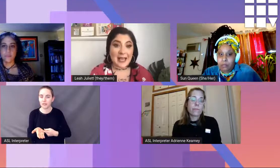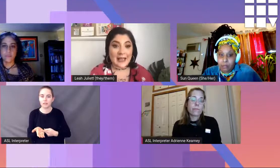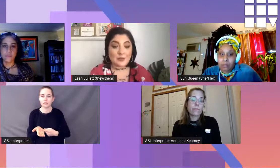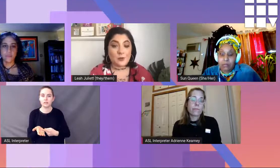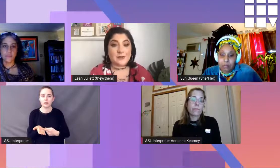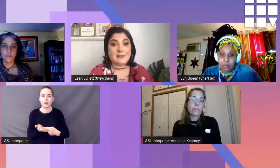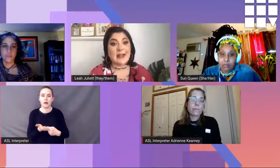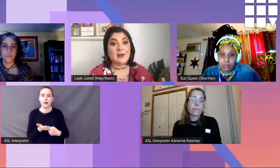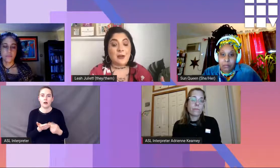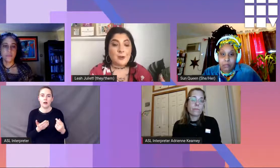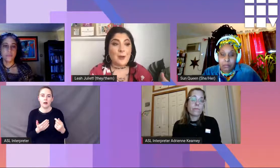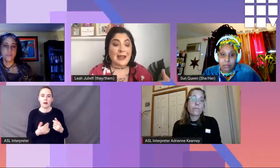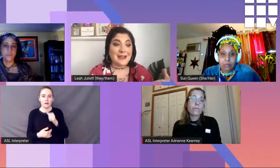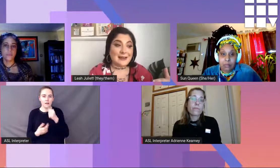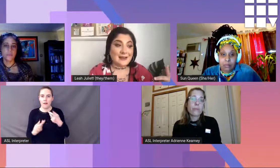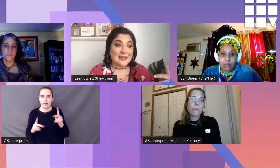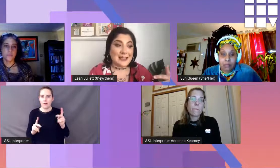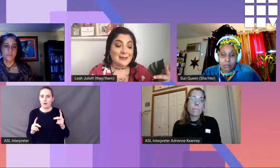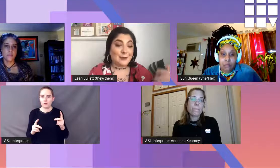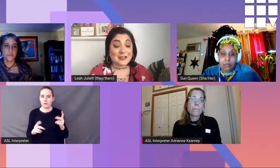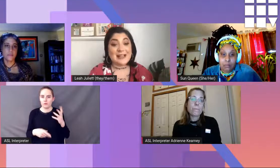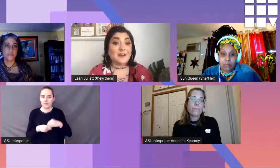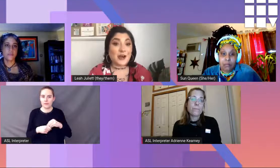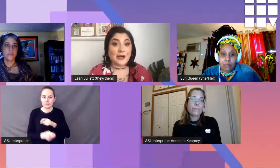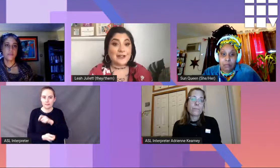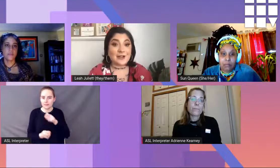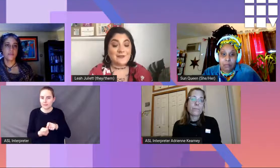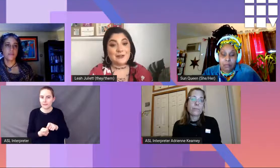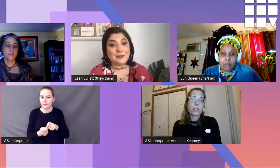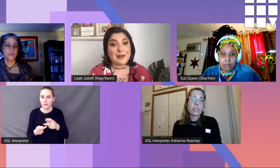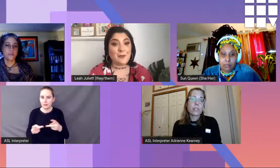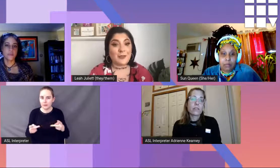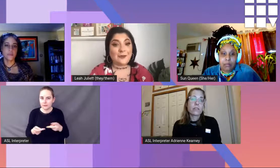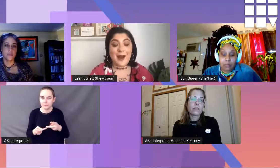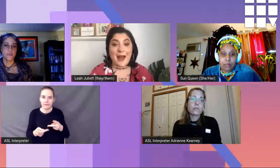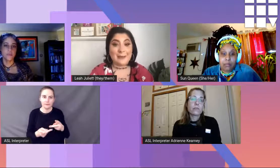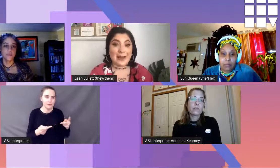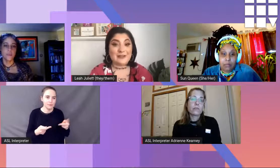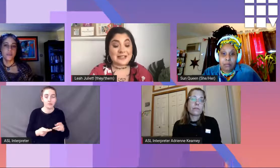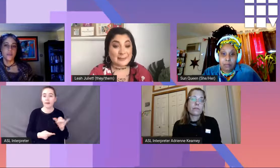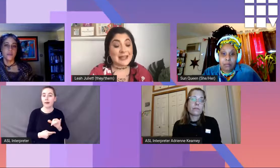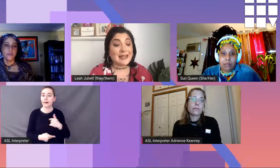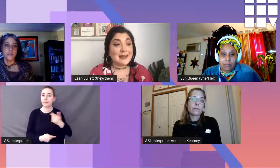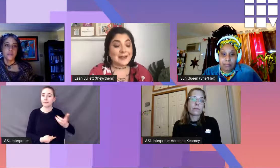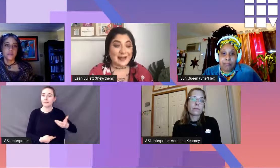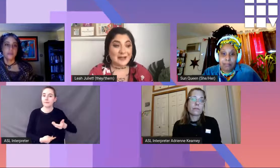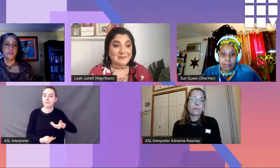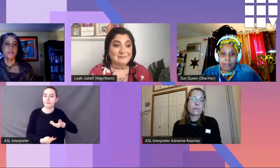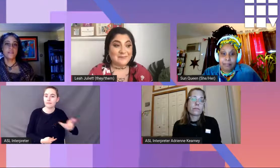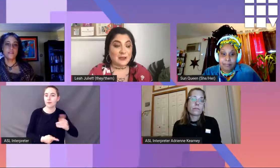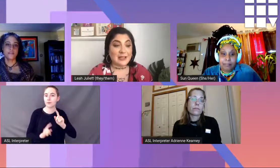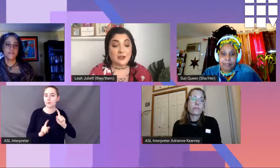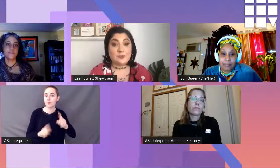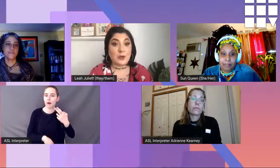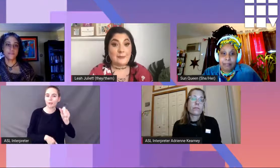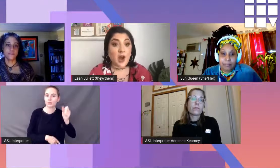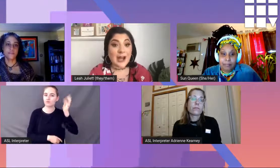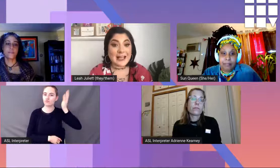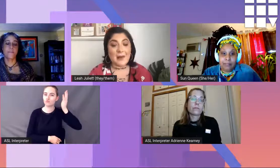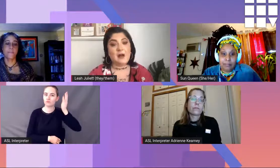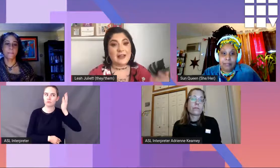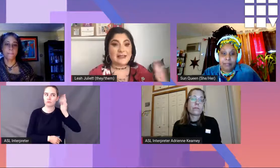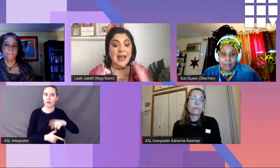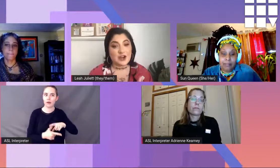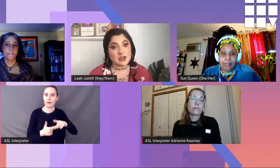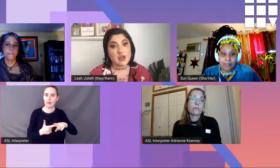invited into high schools, but then when the person in charge of determining whether or not I'm allowed to speak here's what I'm